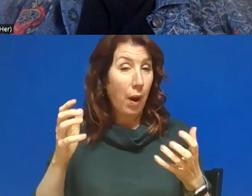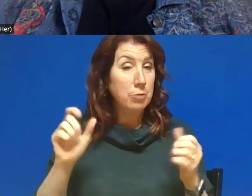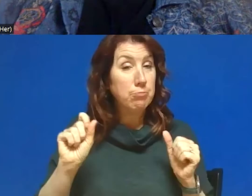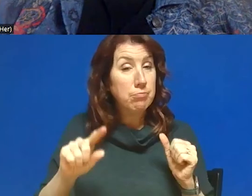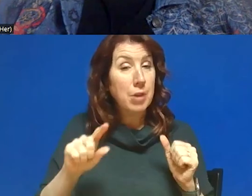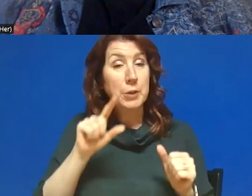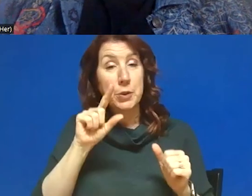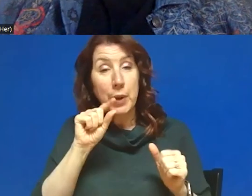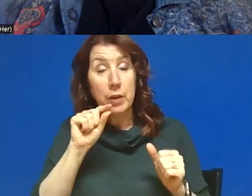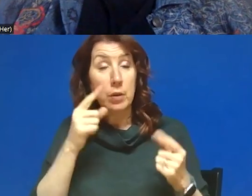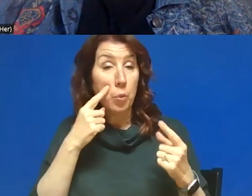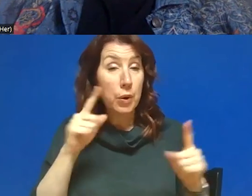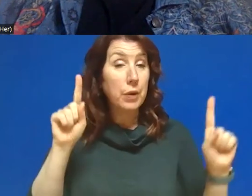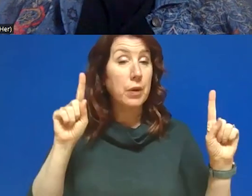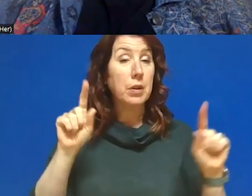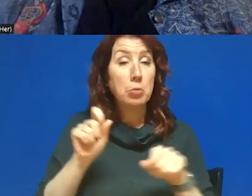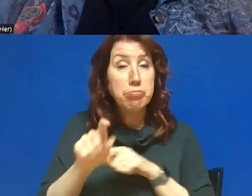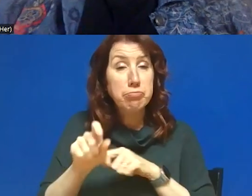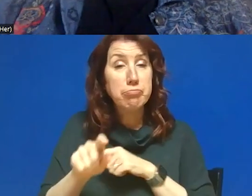did you get into that?